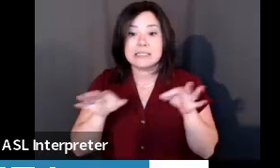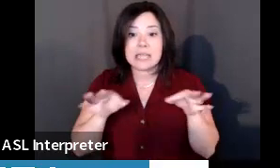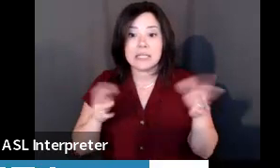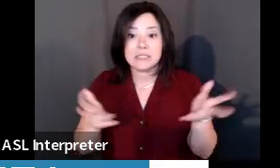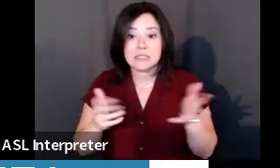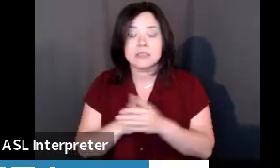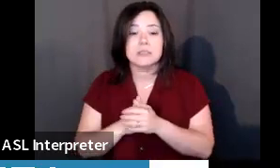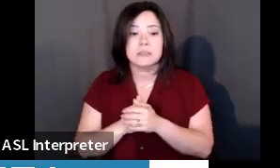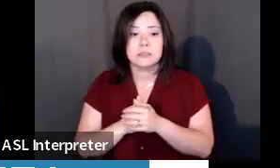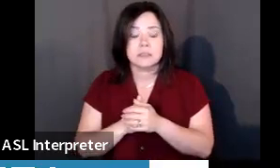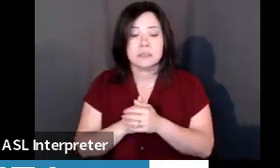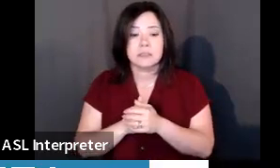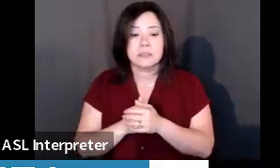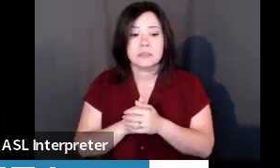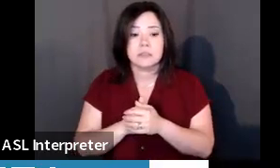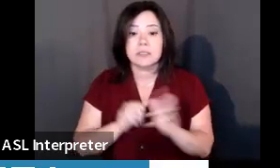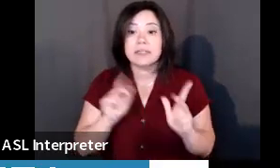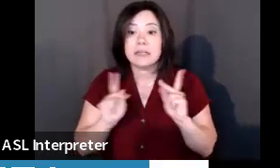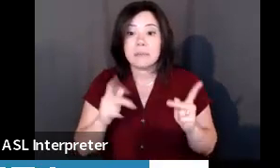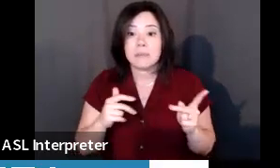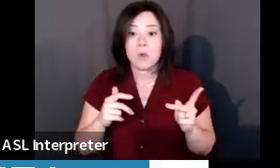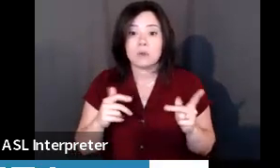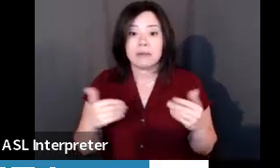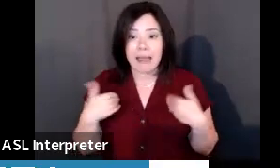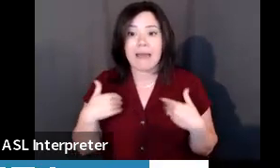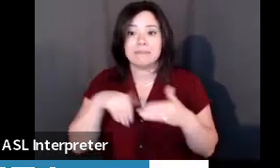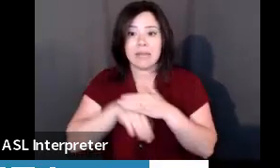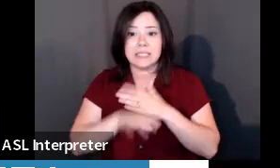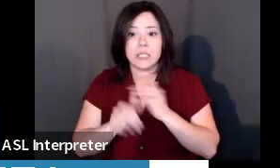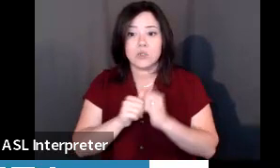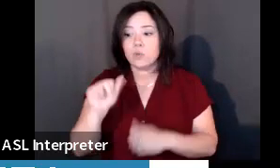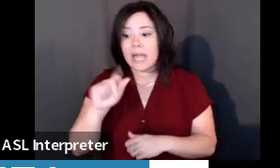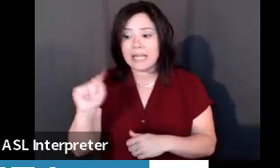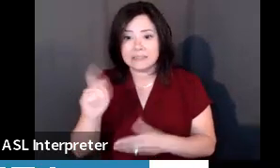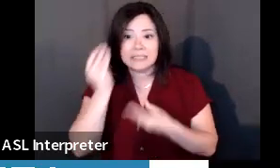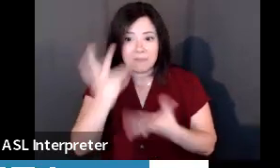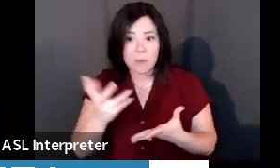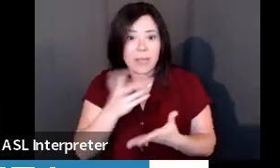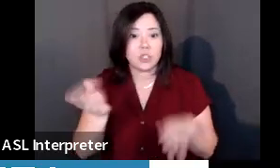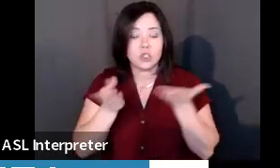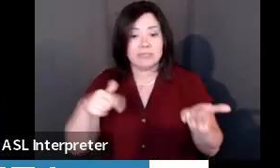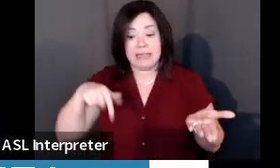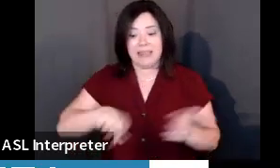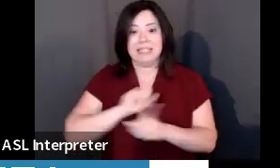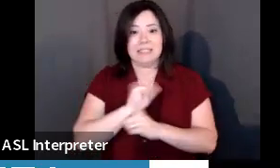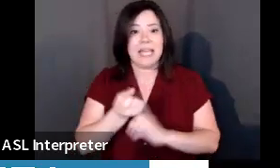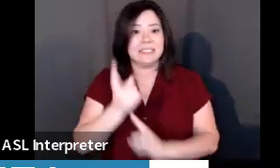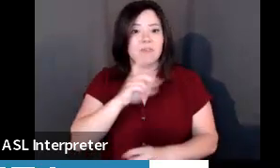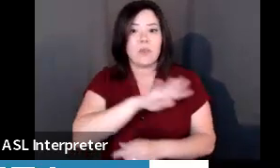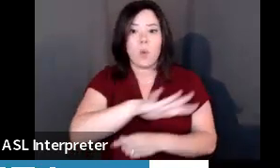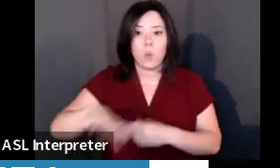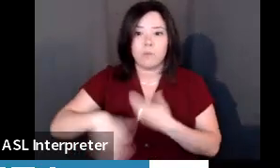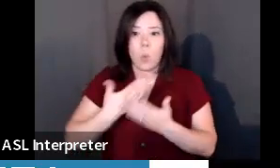that people have access to AT information and services. In our case, it's for the whole state